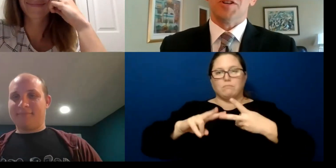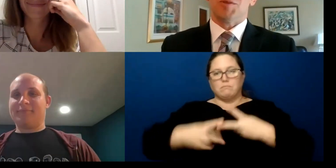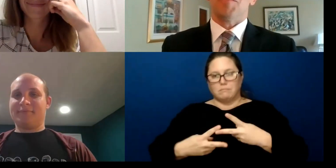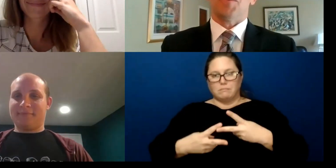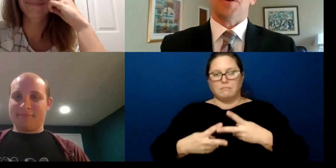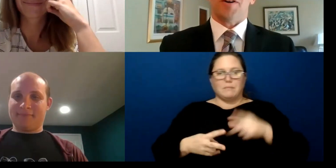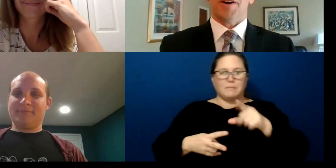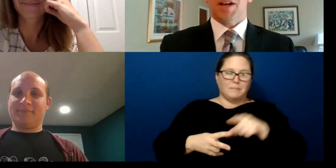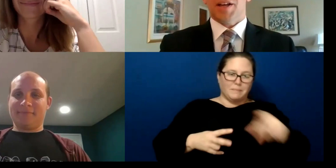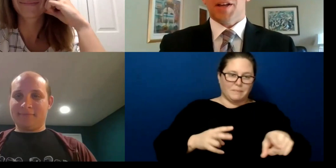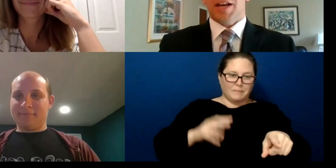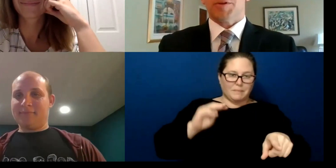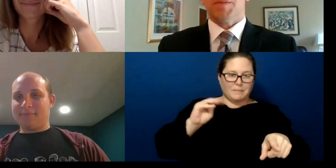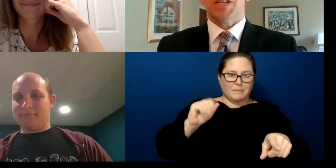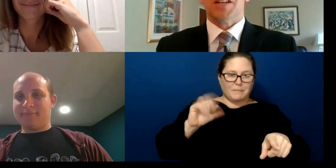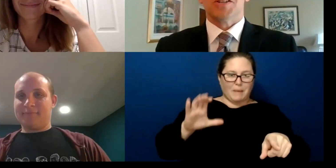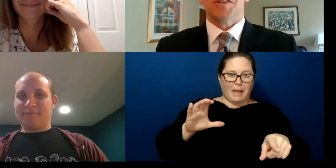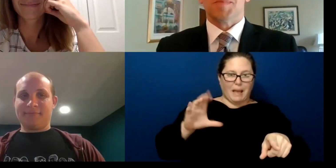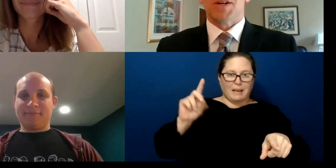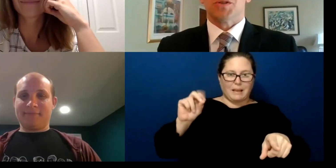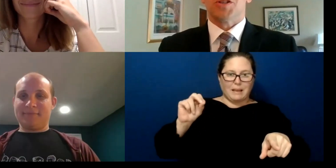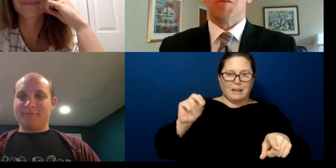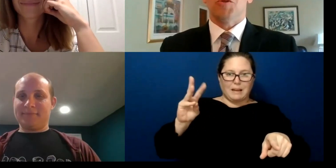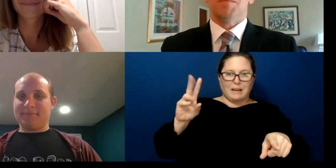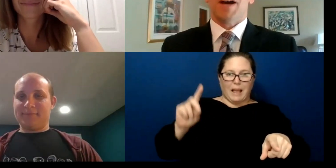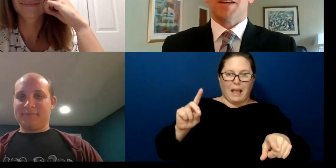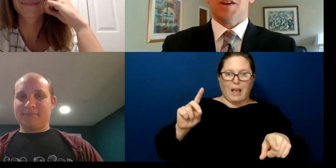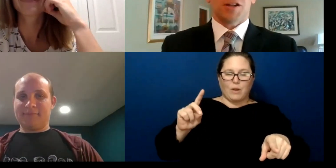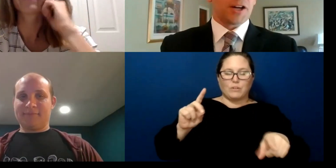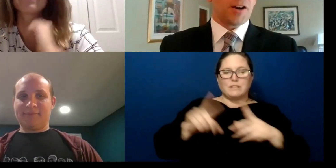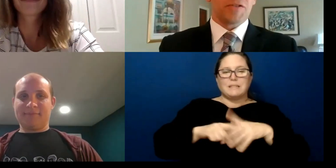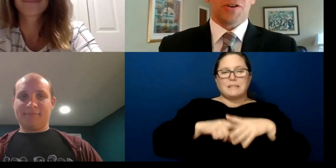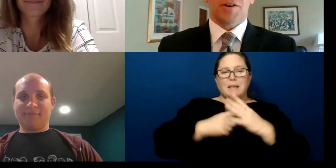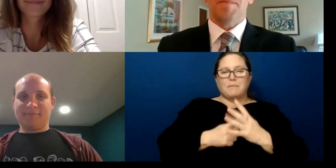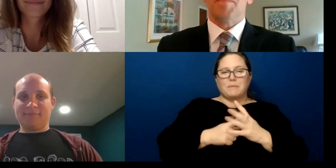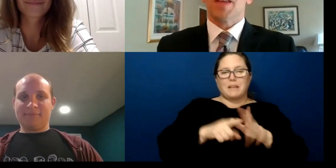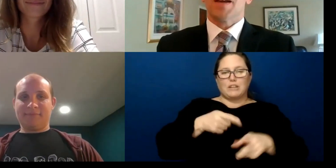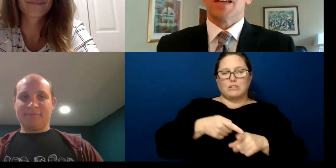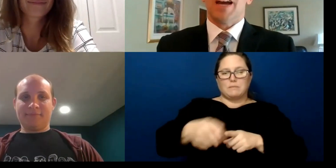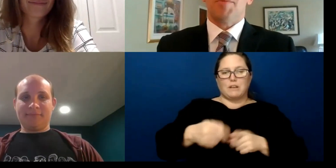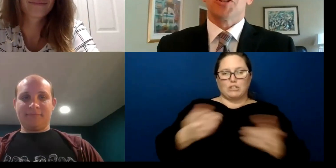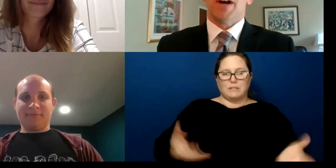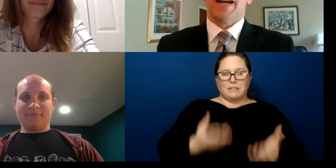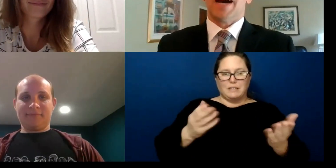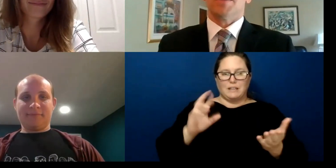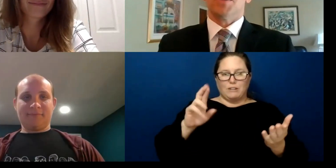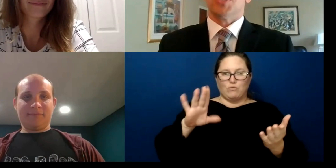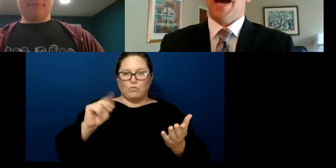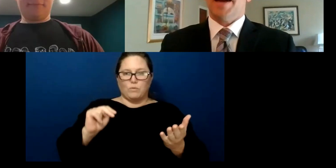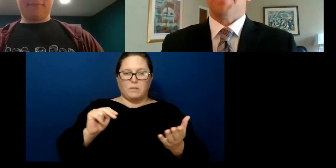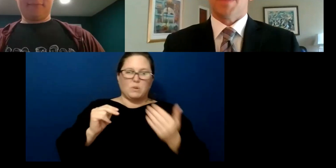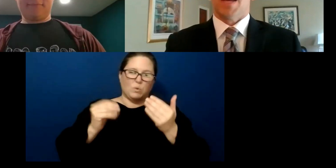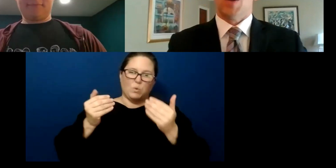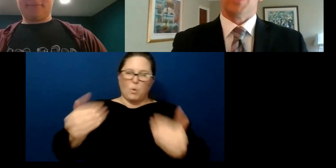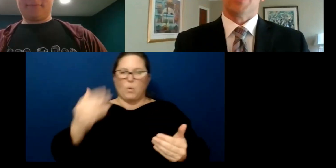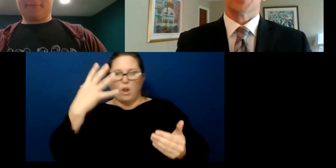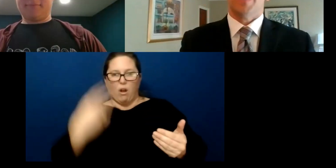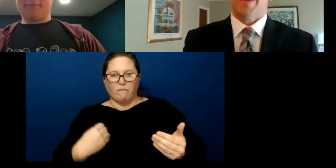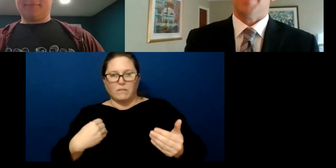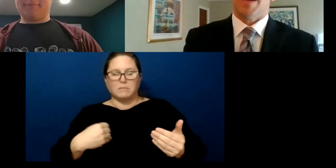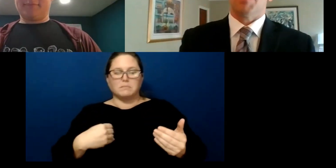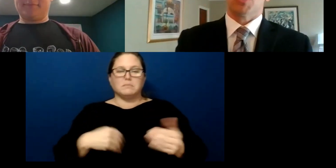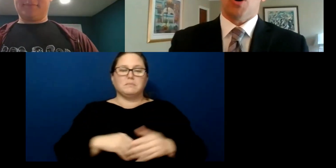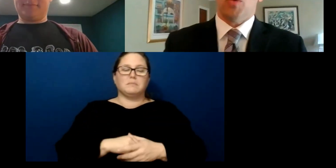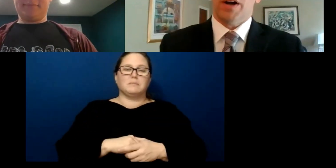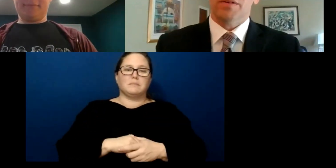Many of you have seen her before, our implementation specialist at Rubin. Mac, you can click off your camera. She'll hang out in the chat. And we